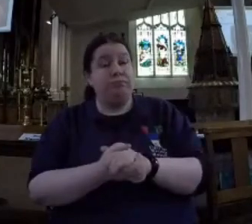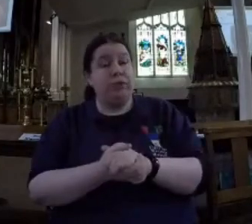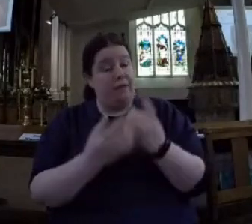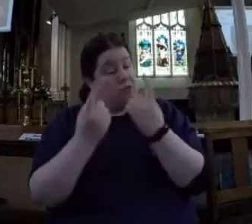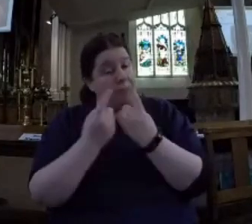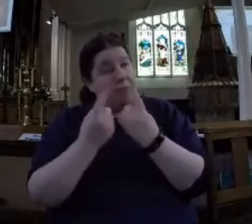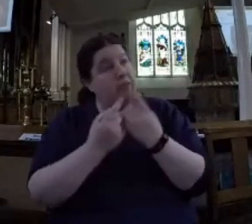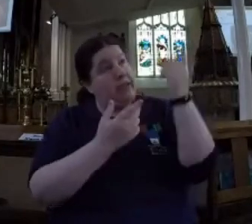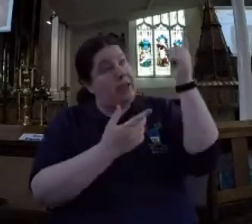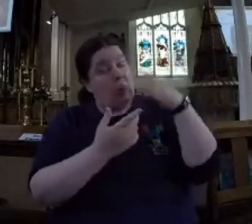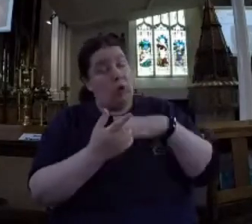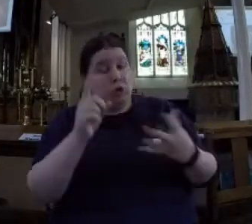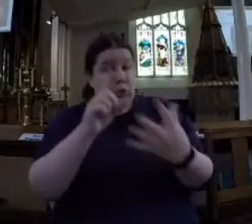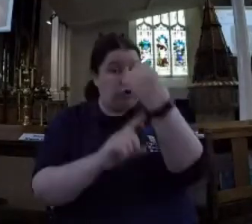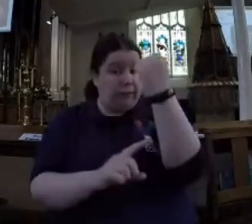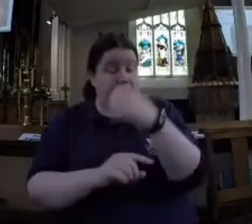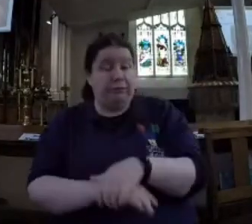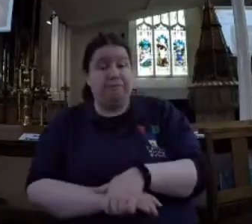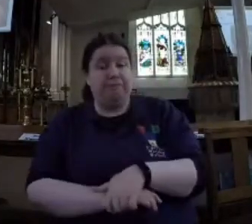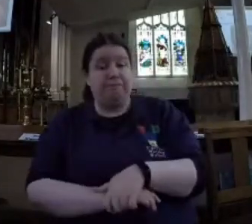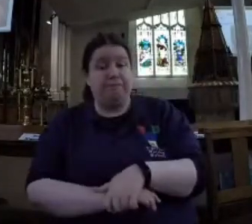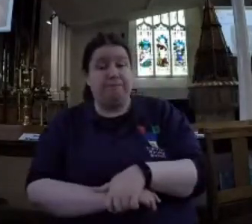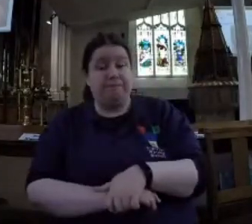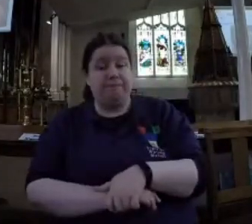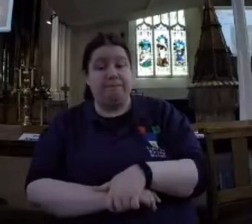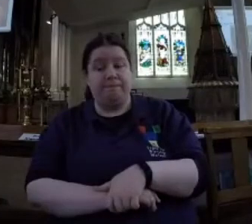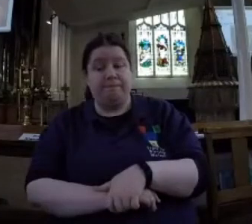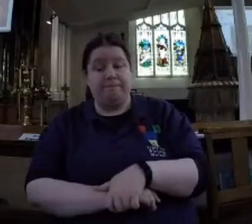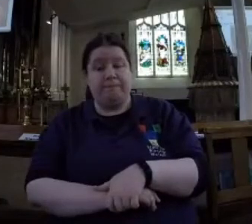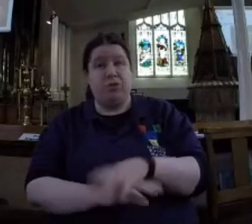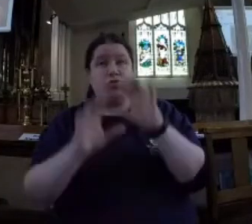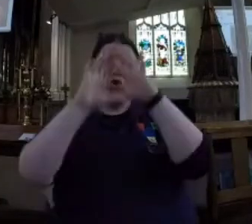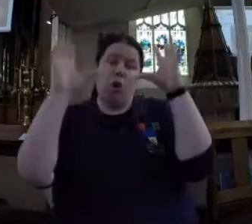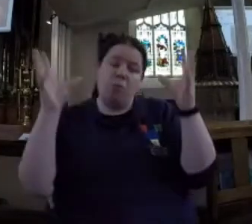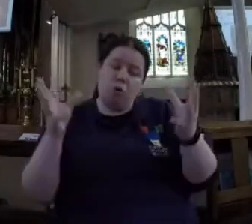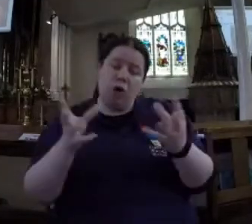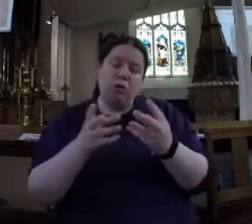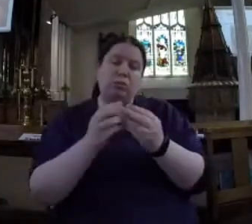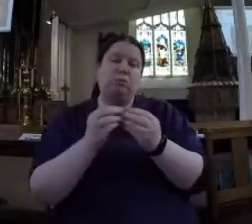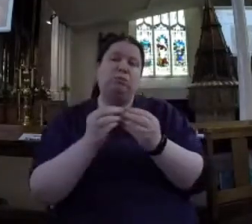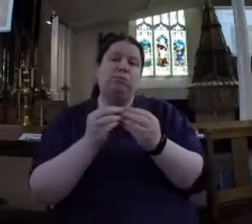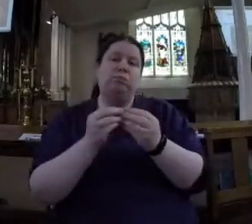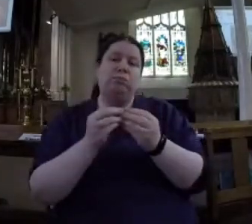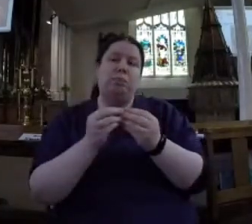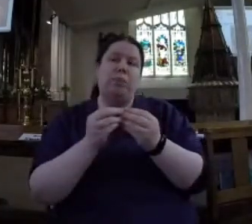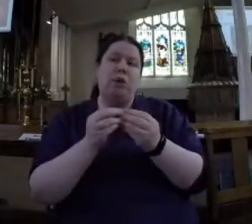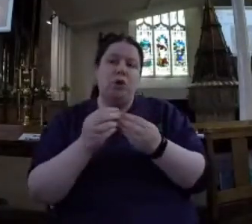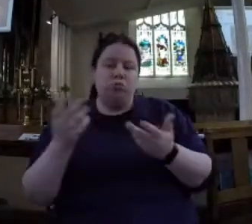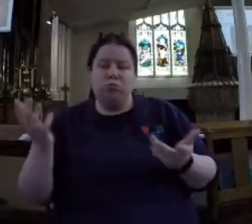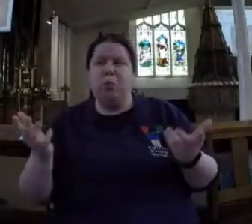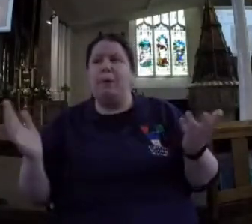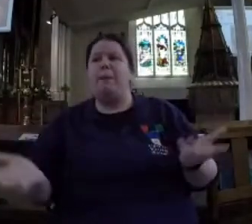do for him. So as I come in to land this talk, in summary for today, this is what I've been talking about playing the game